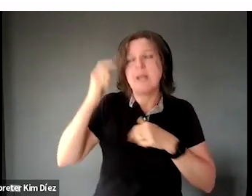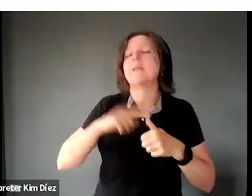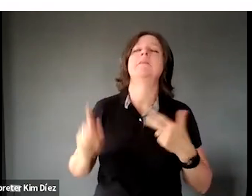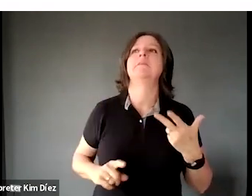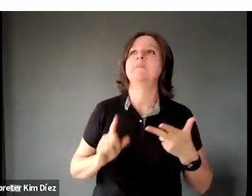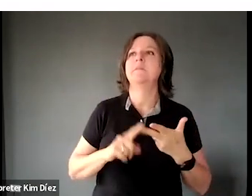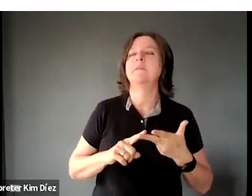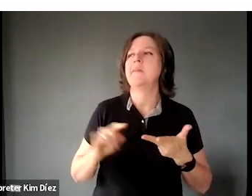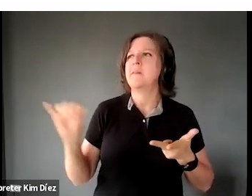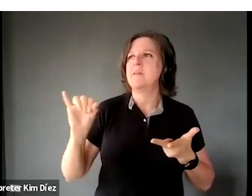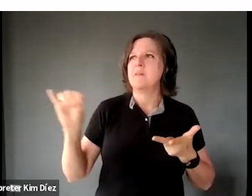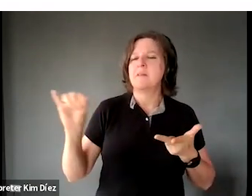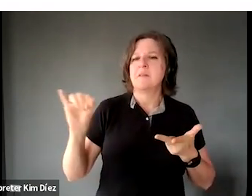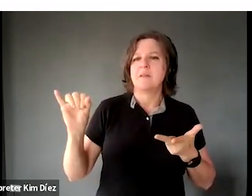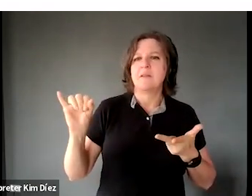the brain,